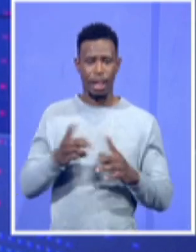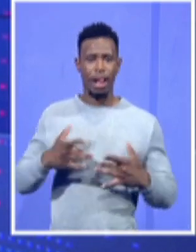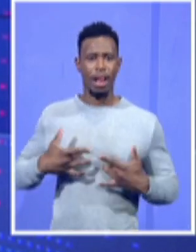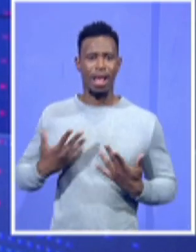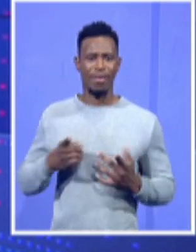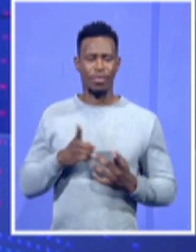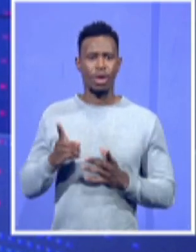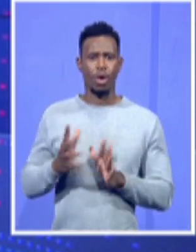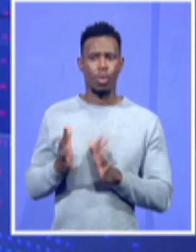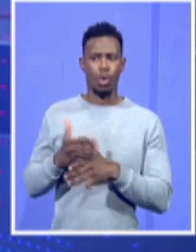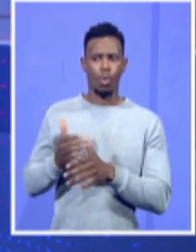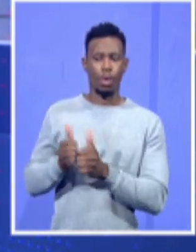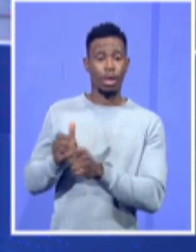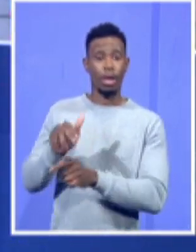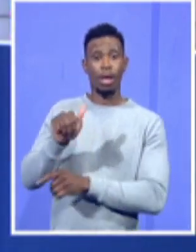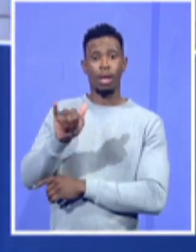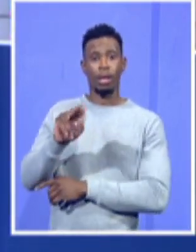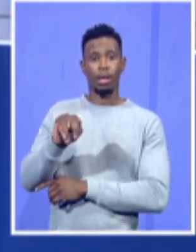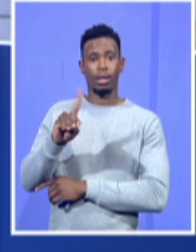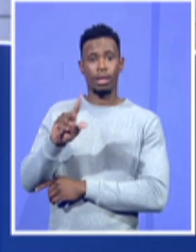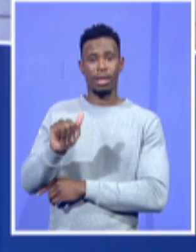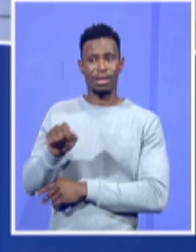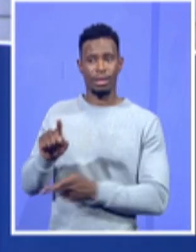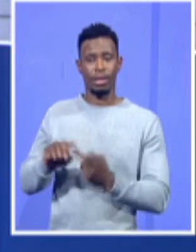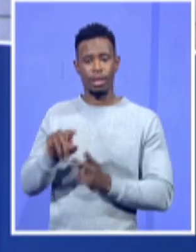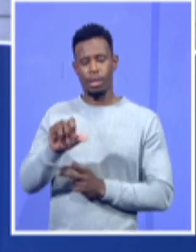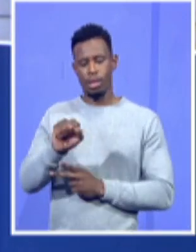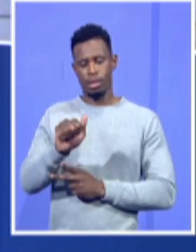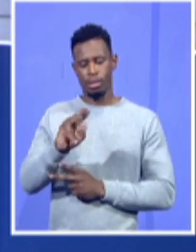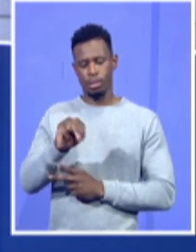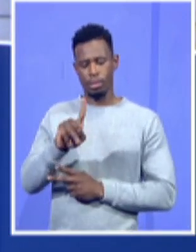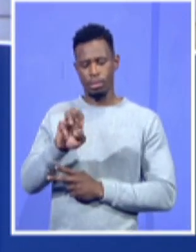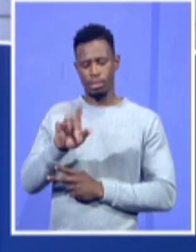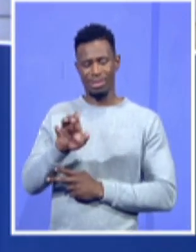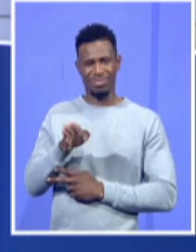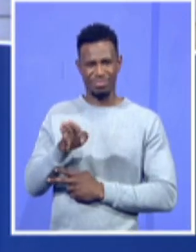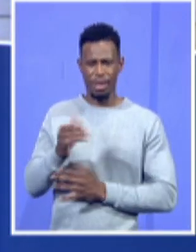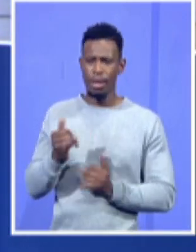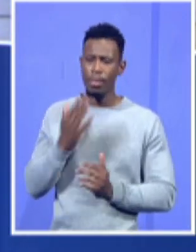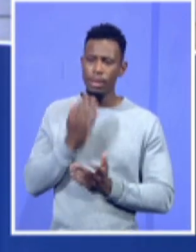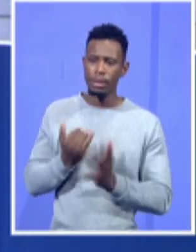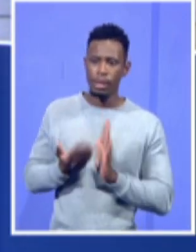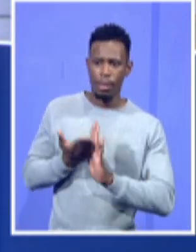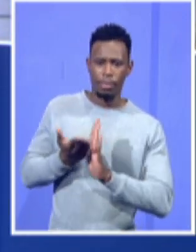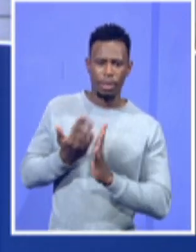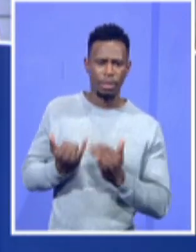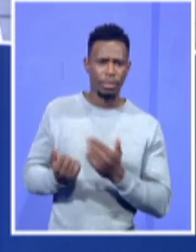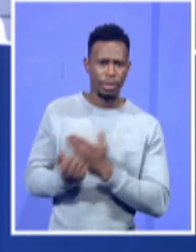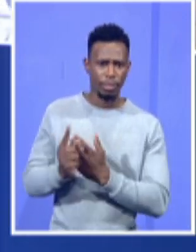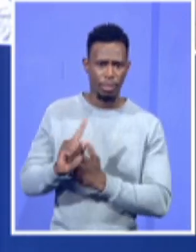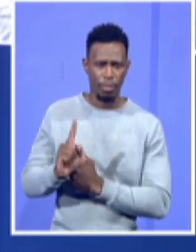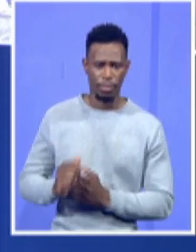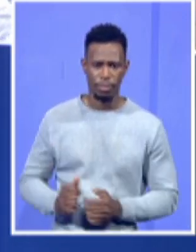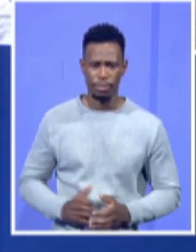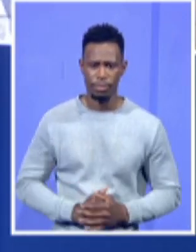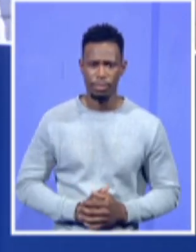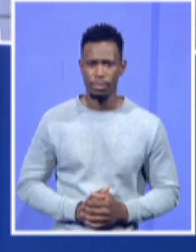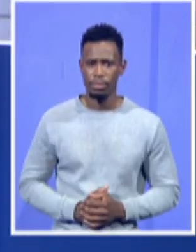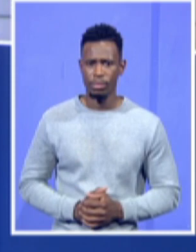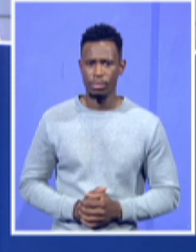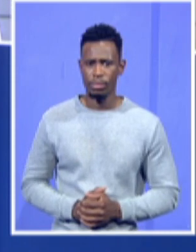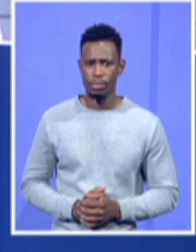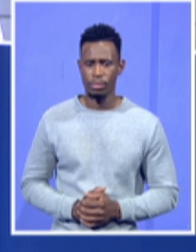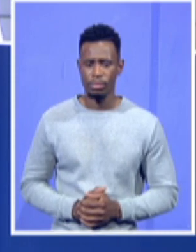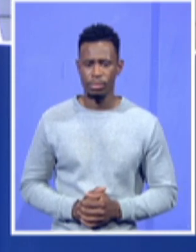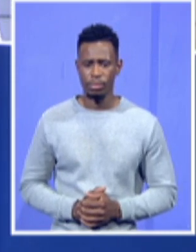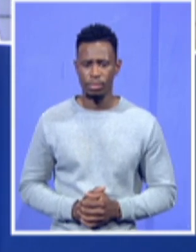our colleagues Ayanda, Mhlongo and Samkele Maseko. Samkele, what's the latest where you are? In essence,